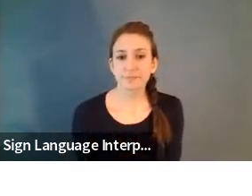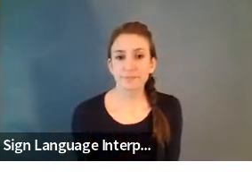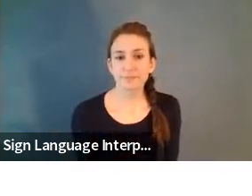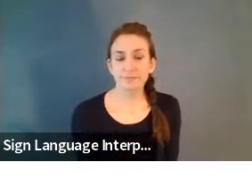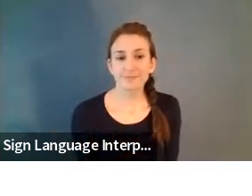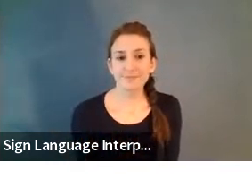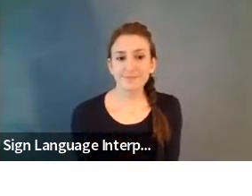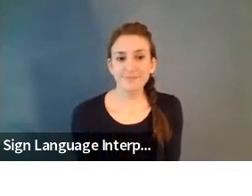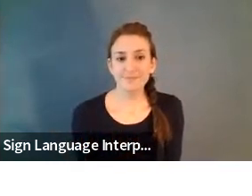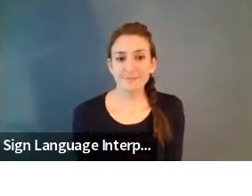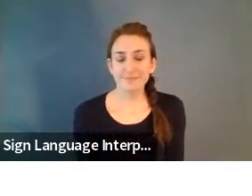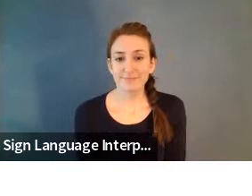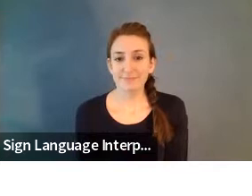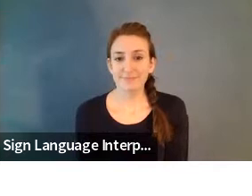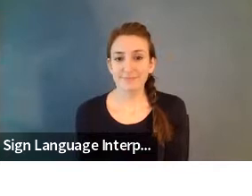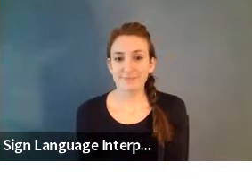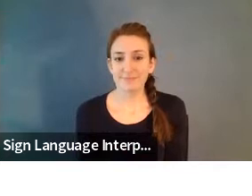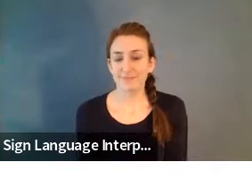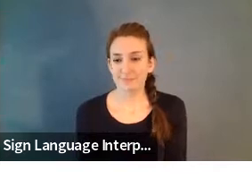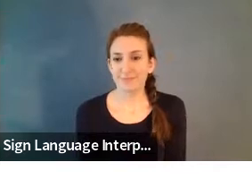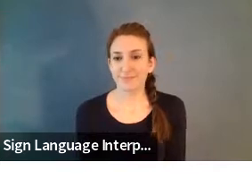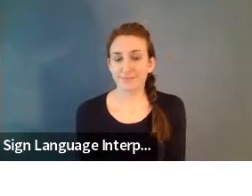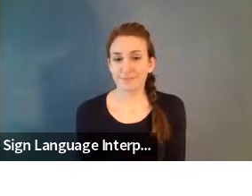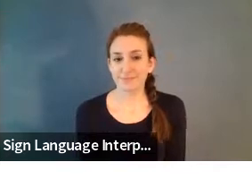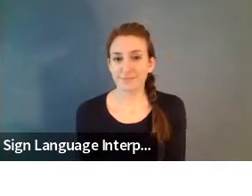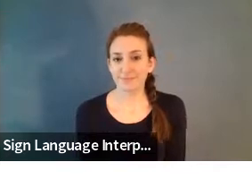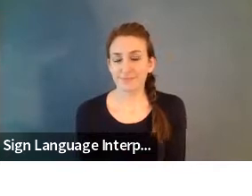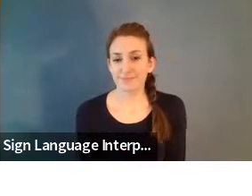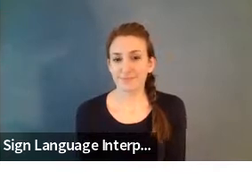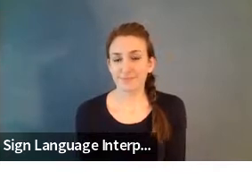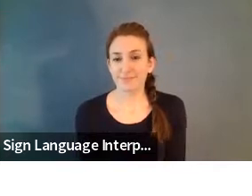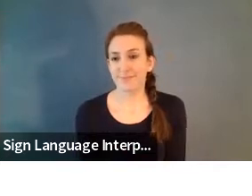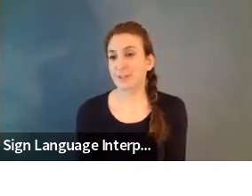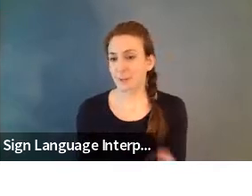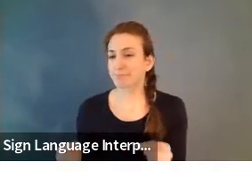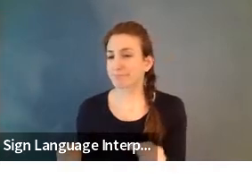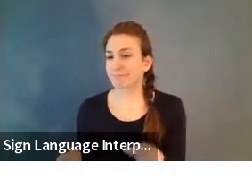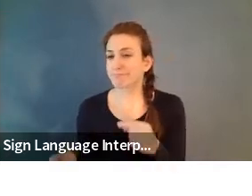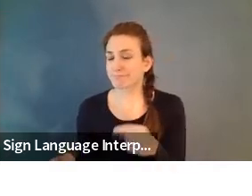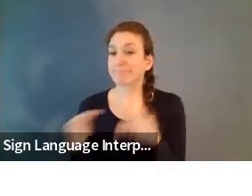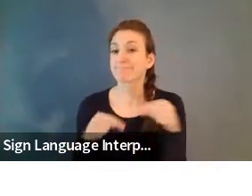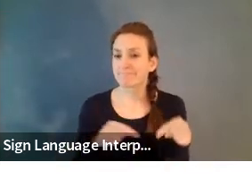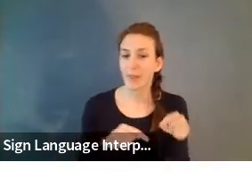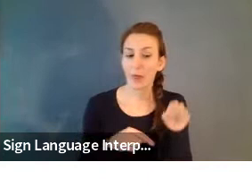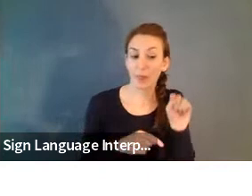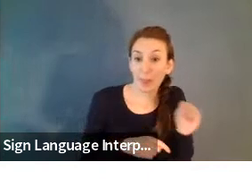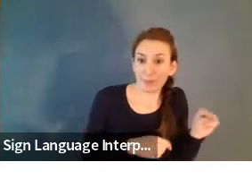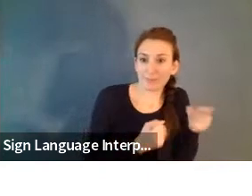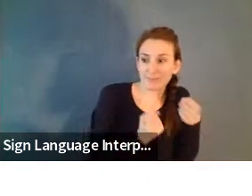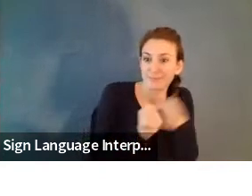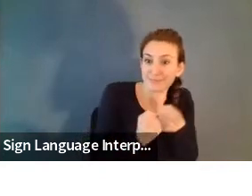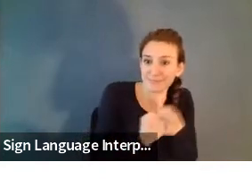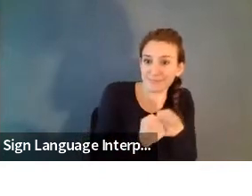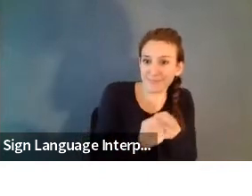So again, I think, we're just kind of circling back to some of the supporters and some of the folks who have been really